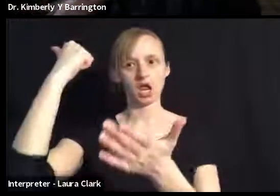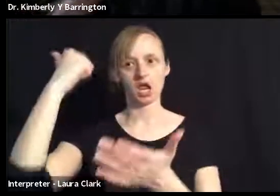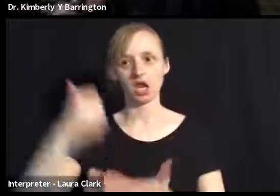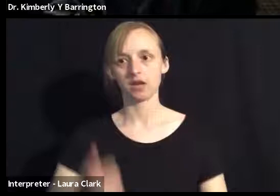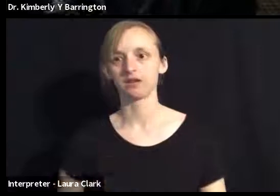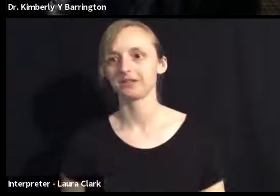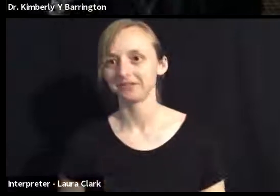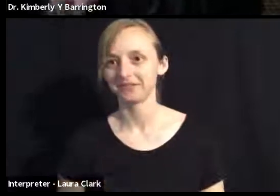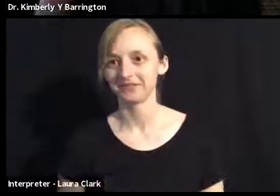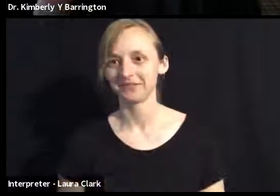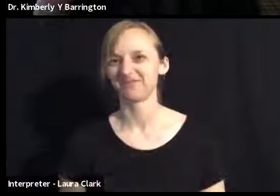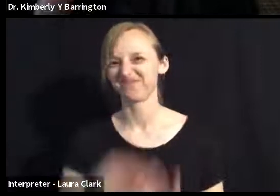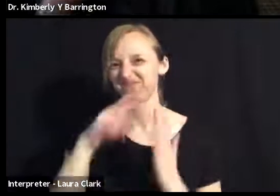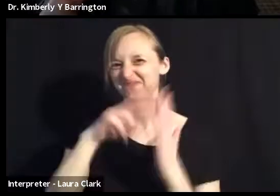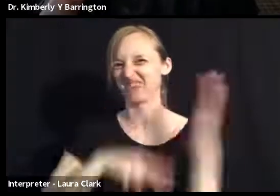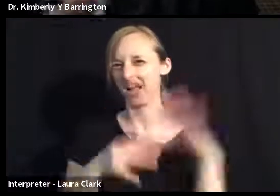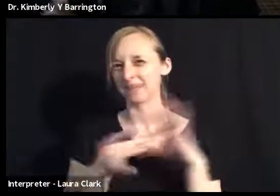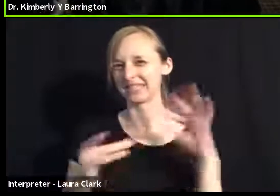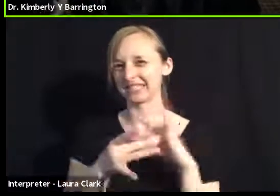Amen.